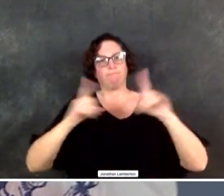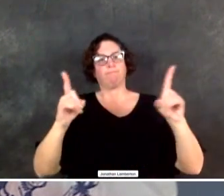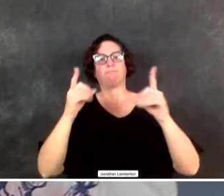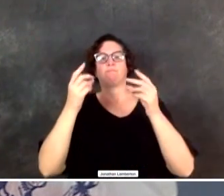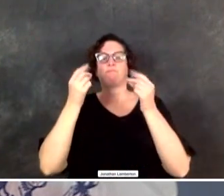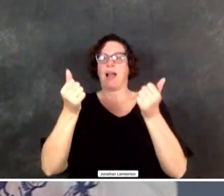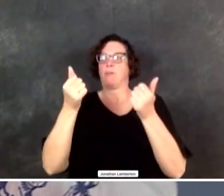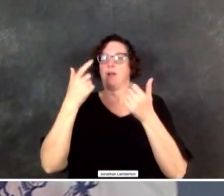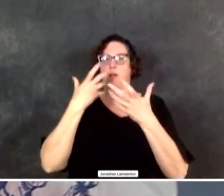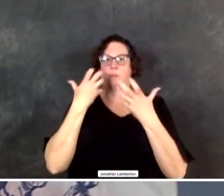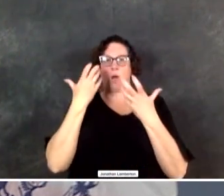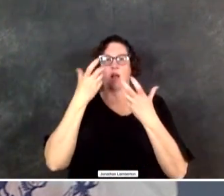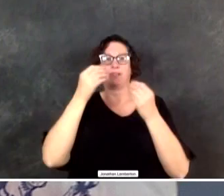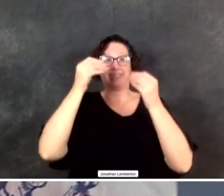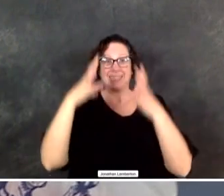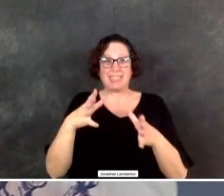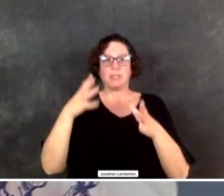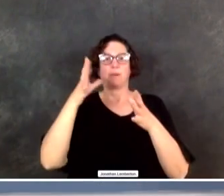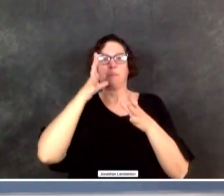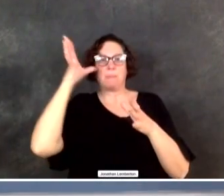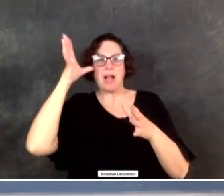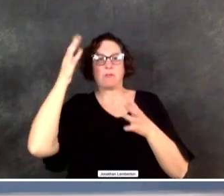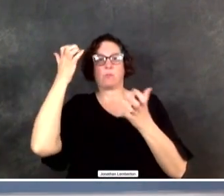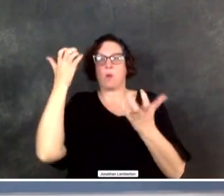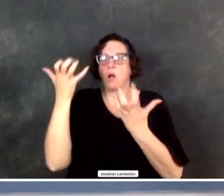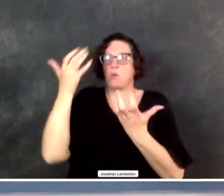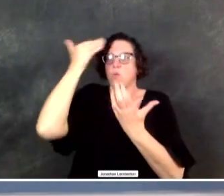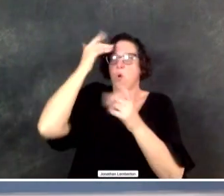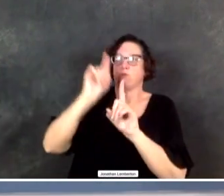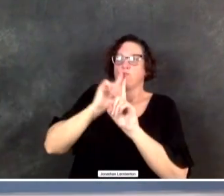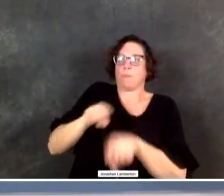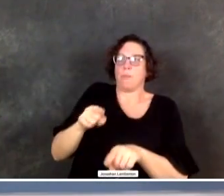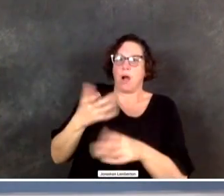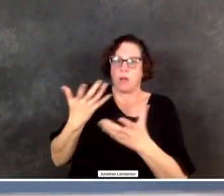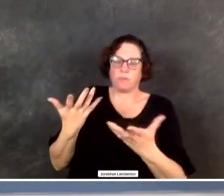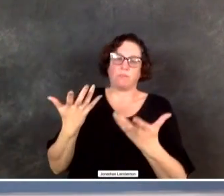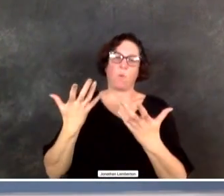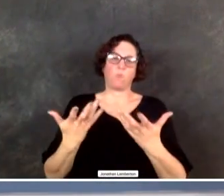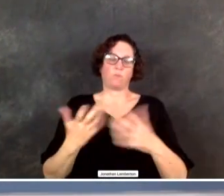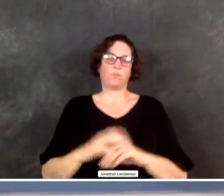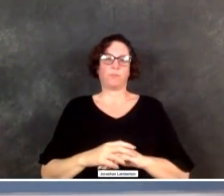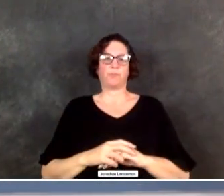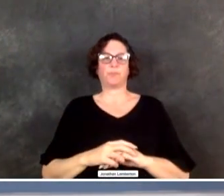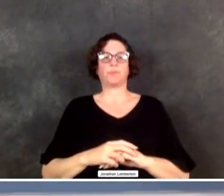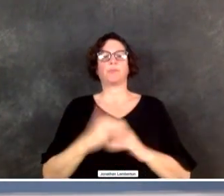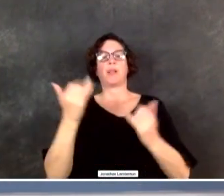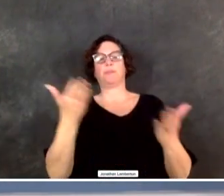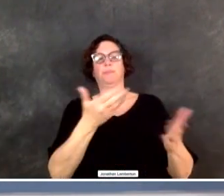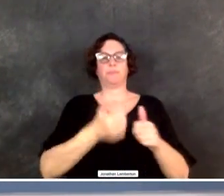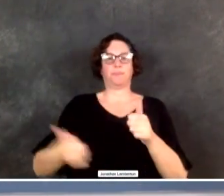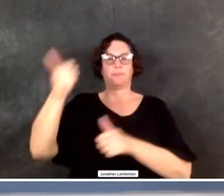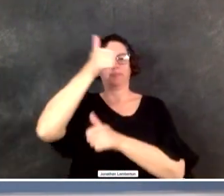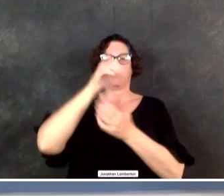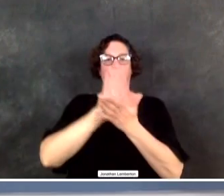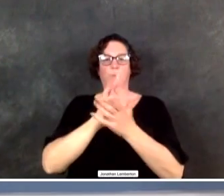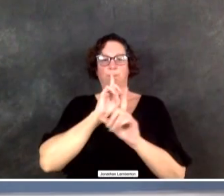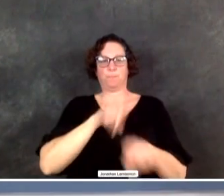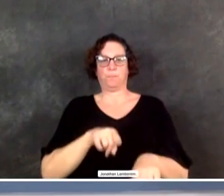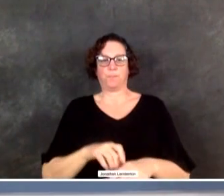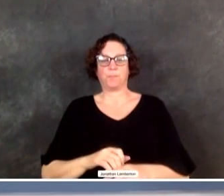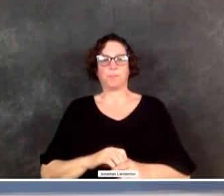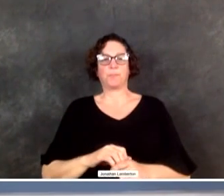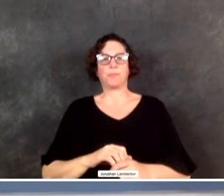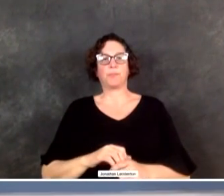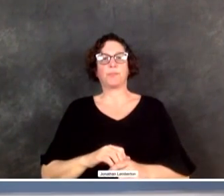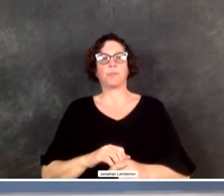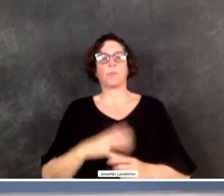them. Yes, yeah, so I'll only add that I've had many conversations, daily conversations,